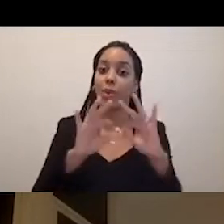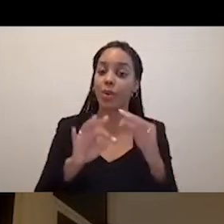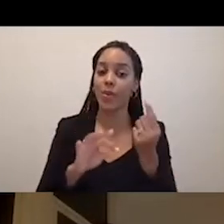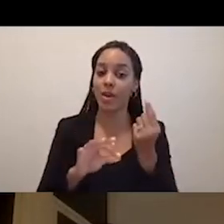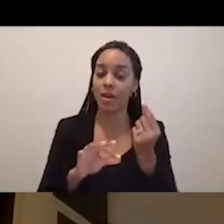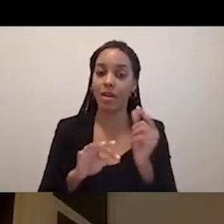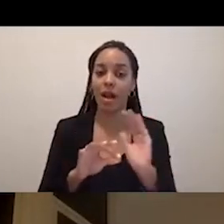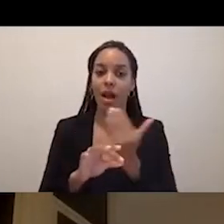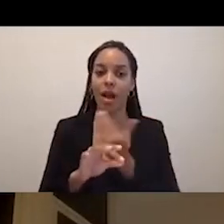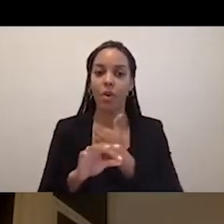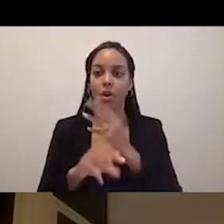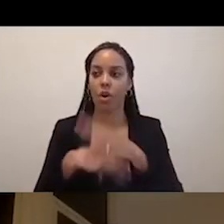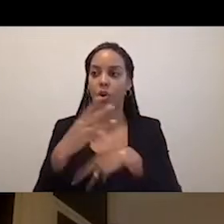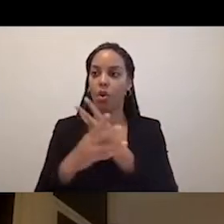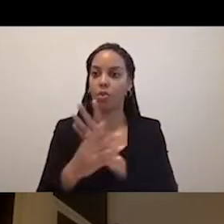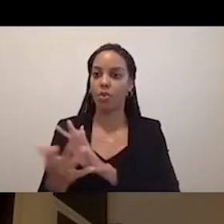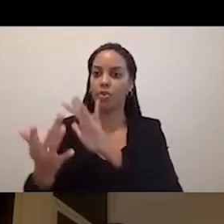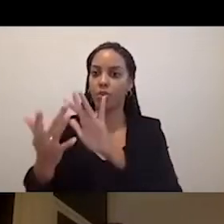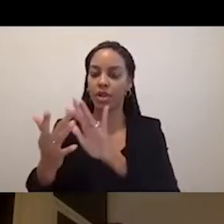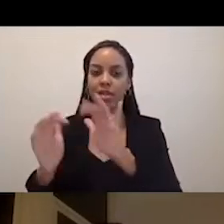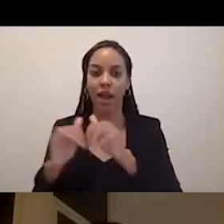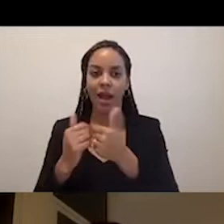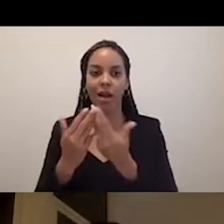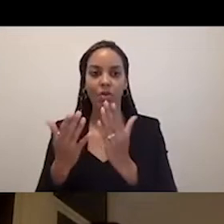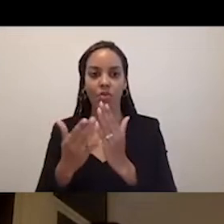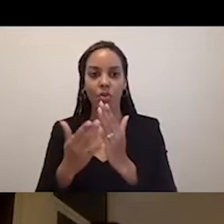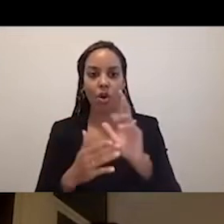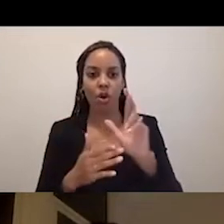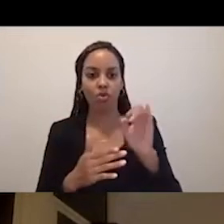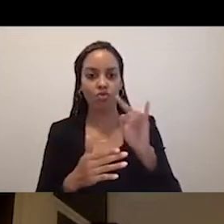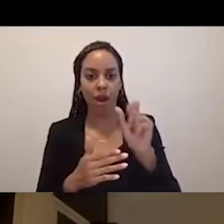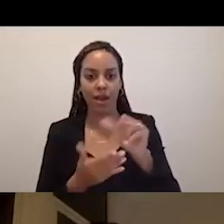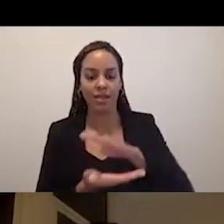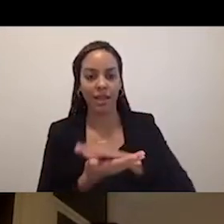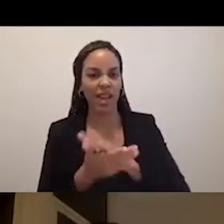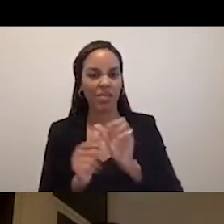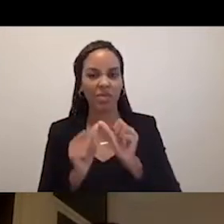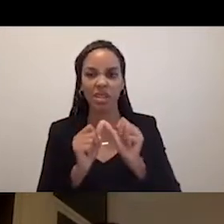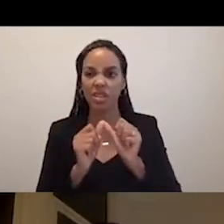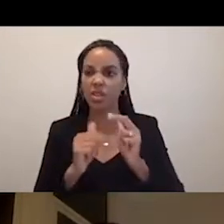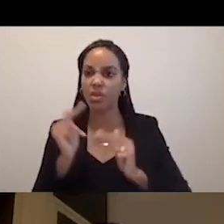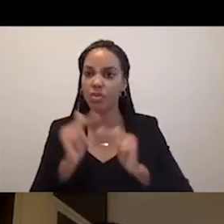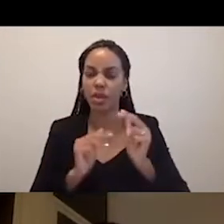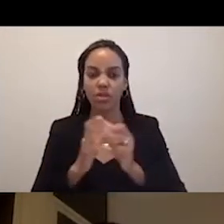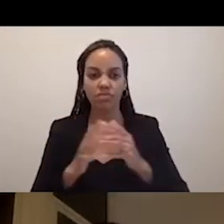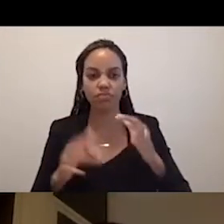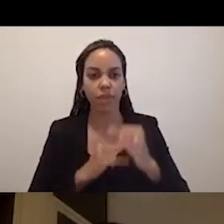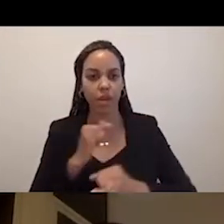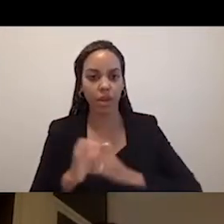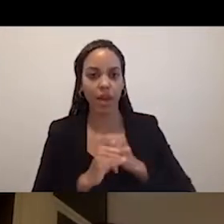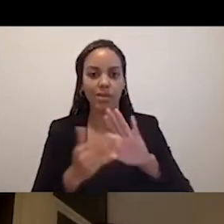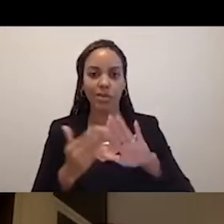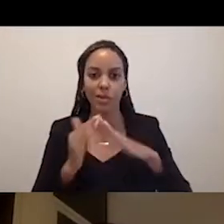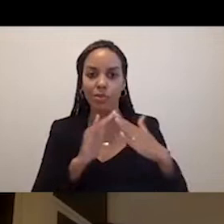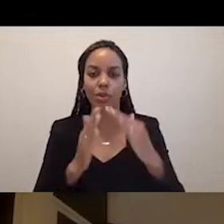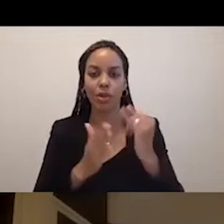and the way in which the Rijksacademy is continually building an international community of artists. And an earlier initiative was the